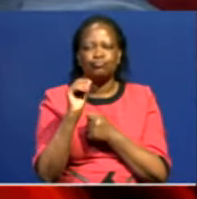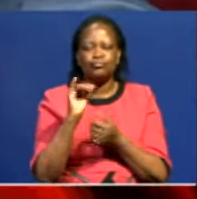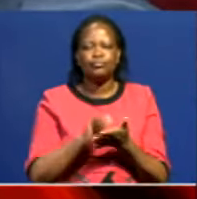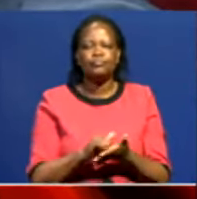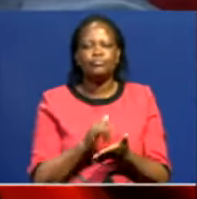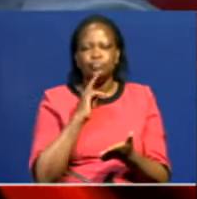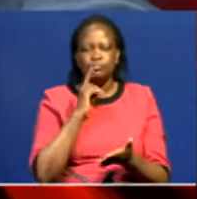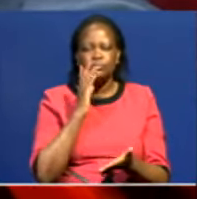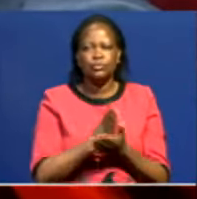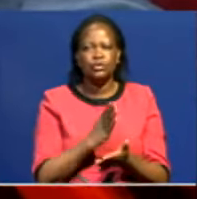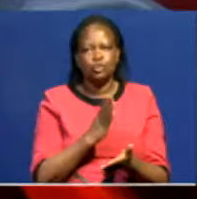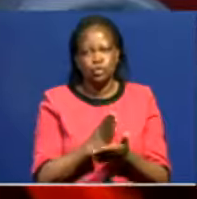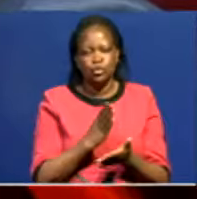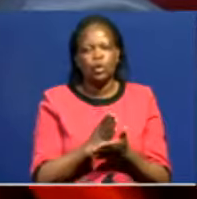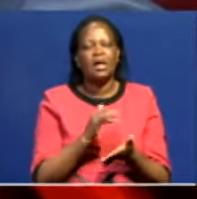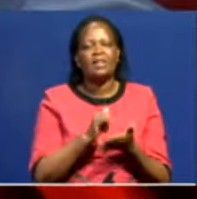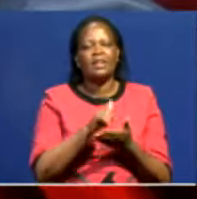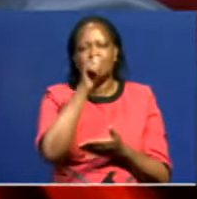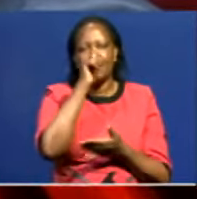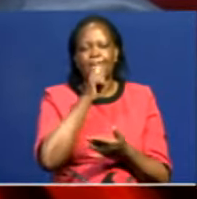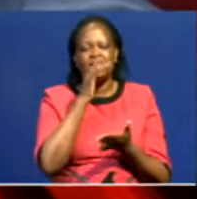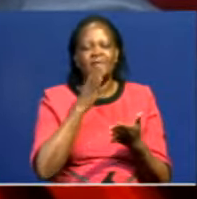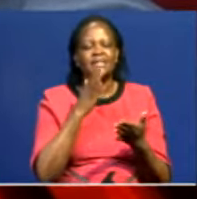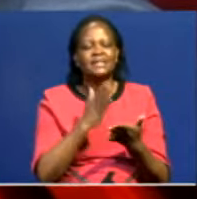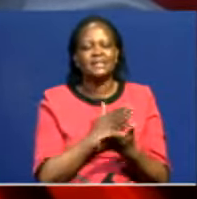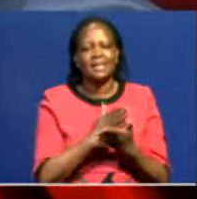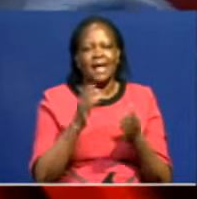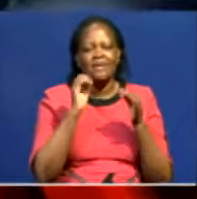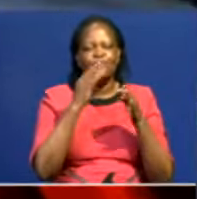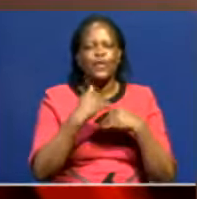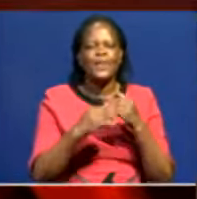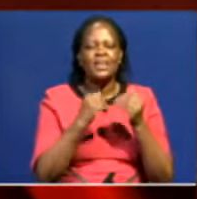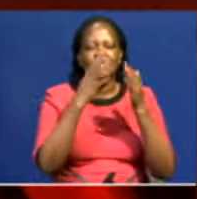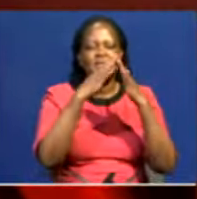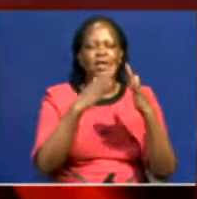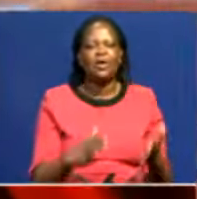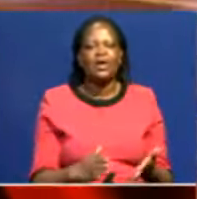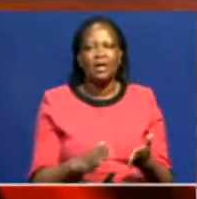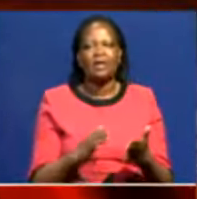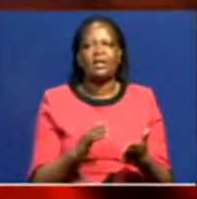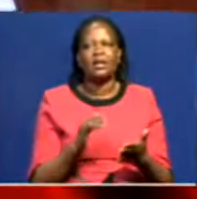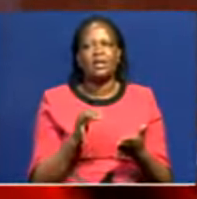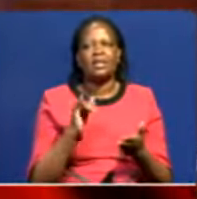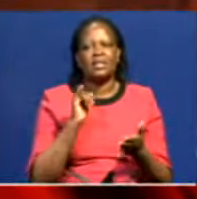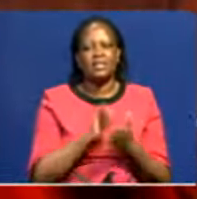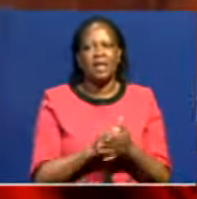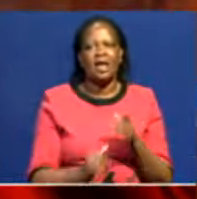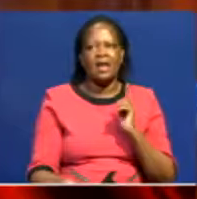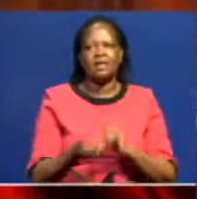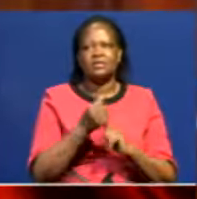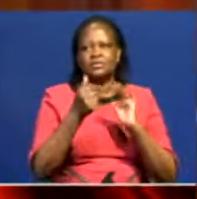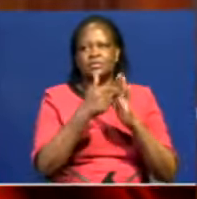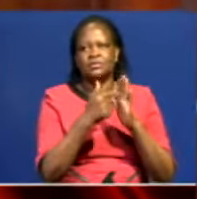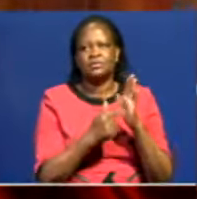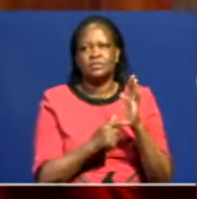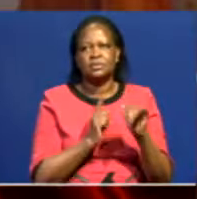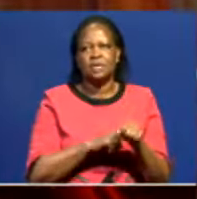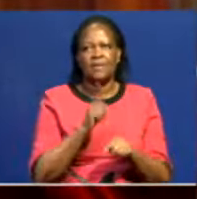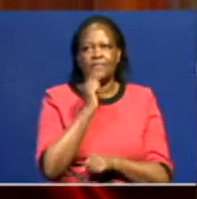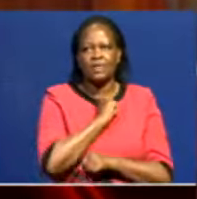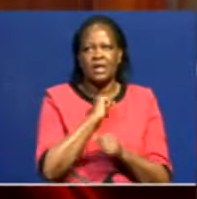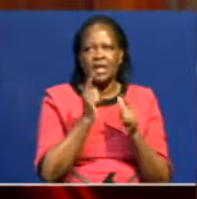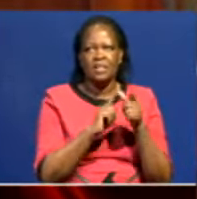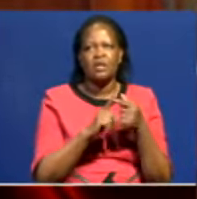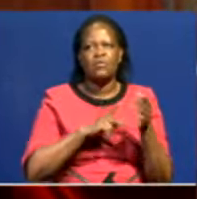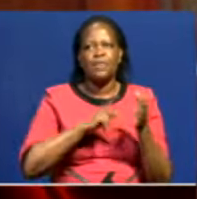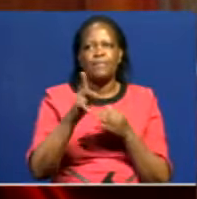guarantees that the private sector, if you build these houses that meet this criteria, once you finish, we'll off take